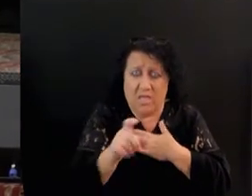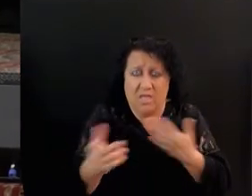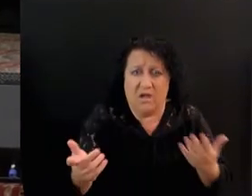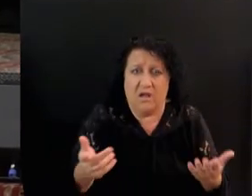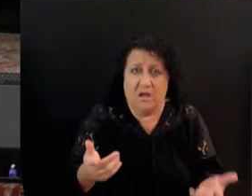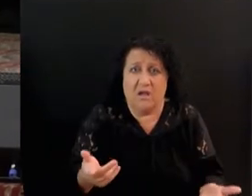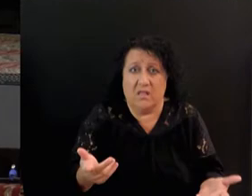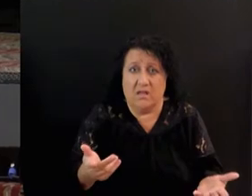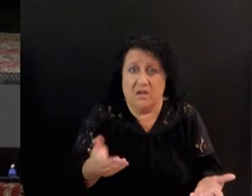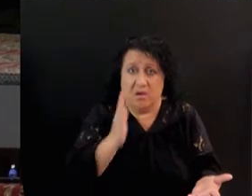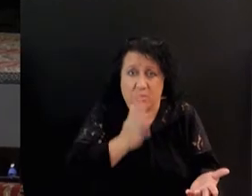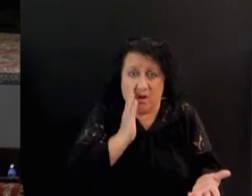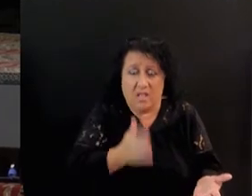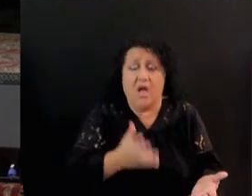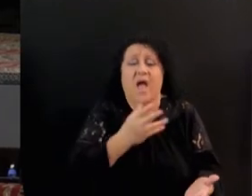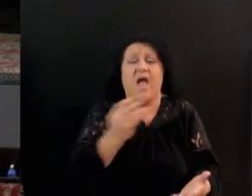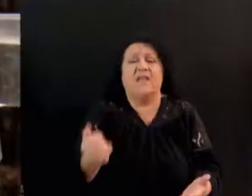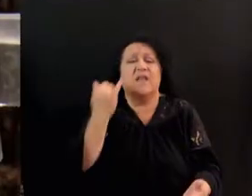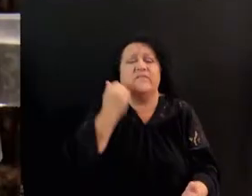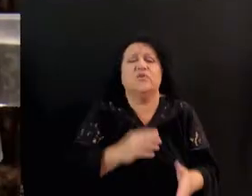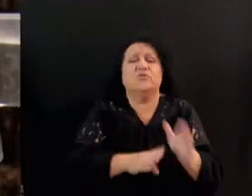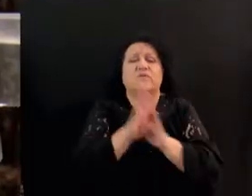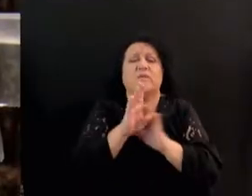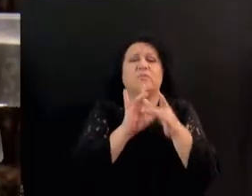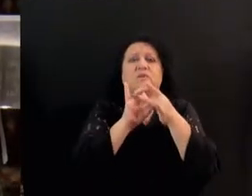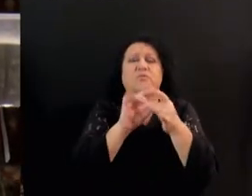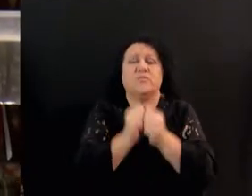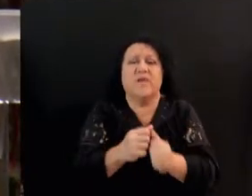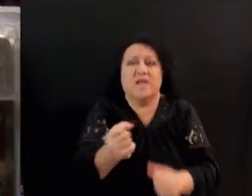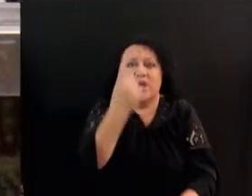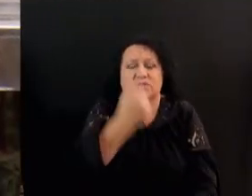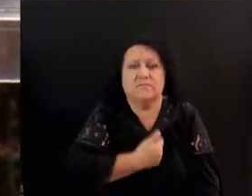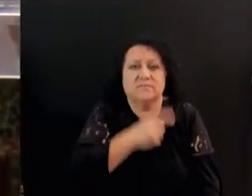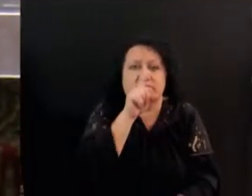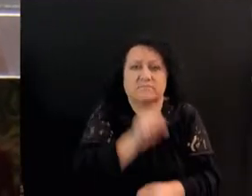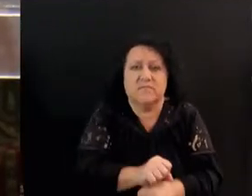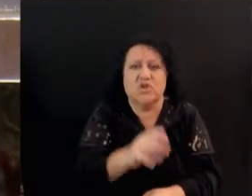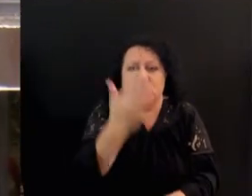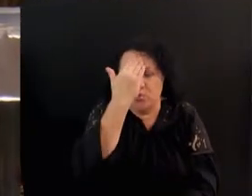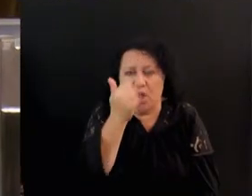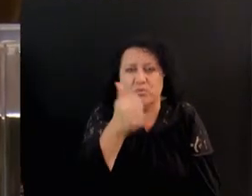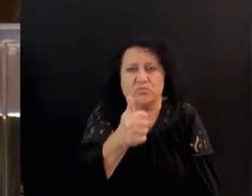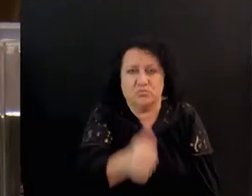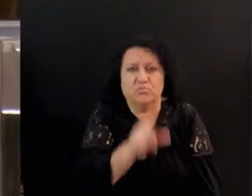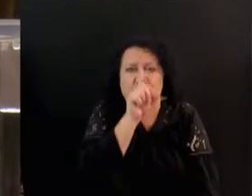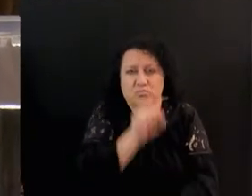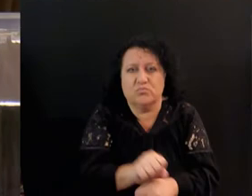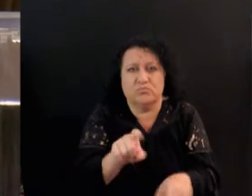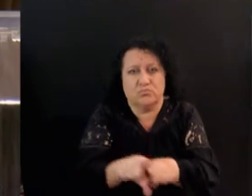get to know who I am, guess what? You will come to know who you are.